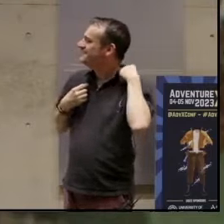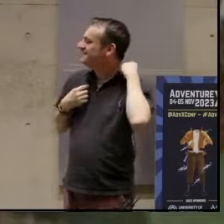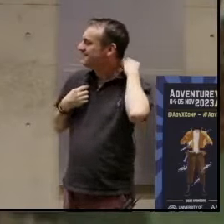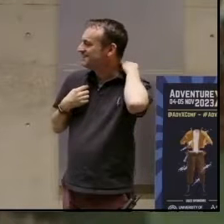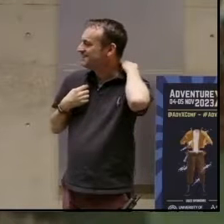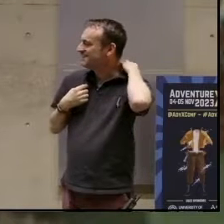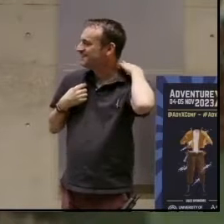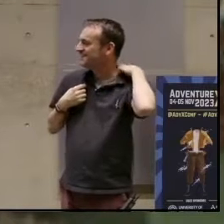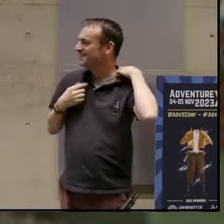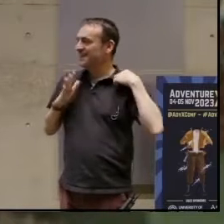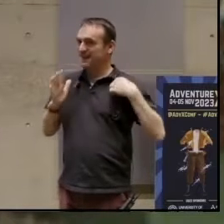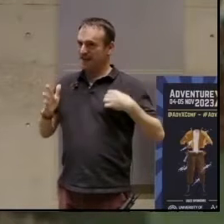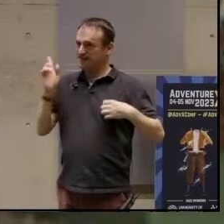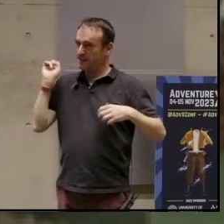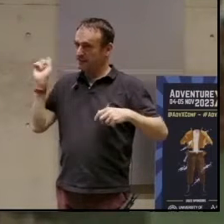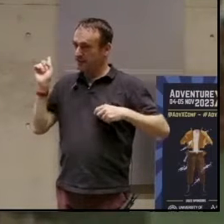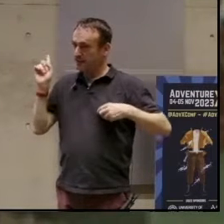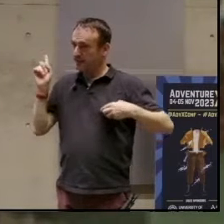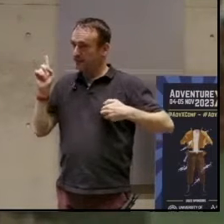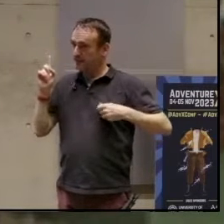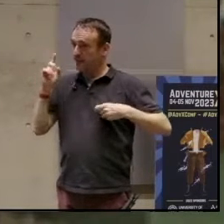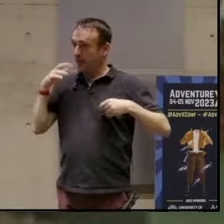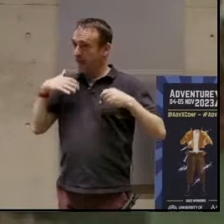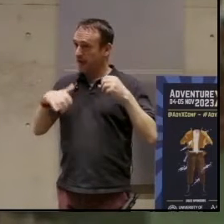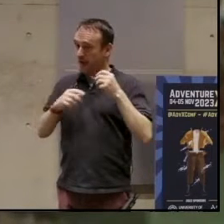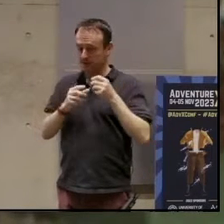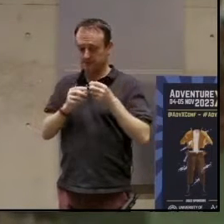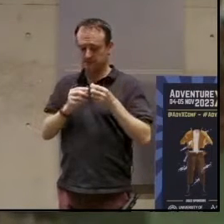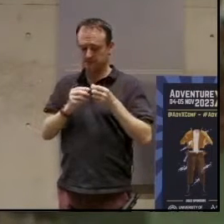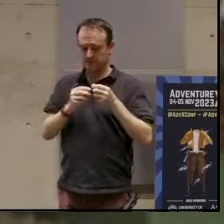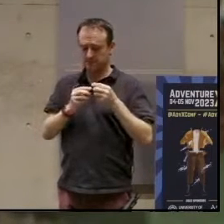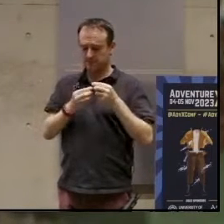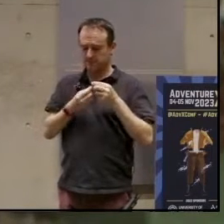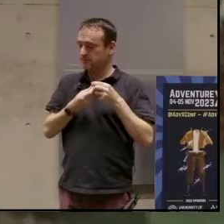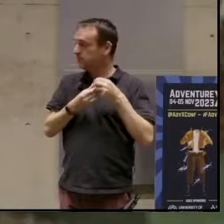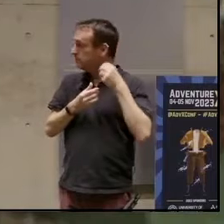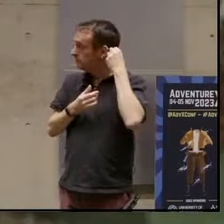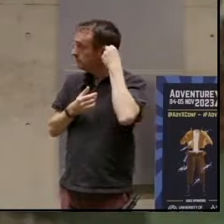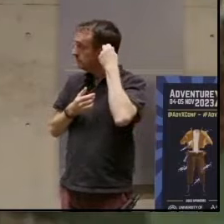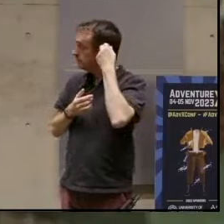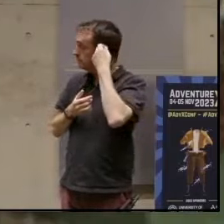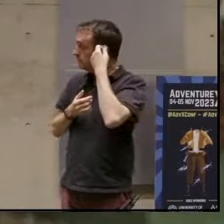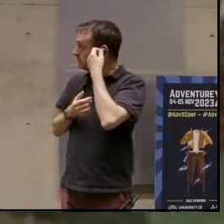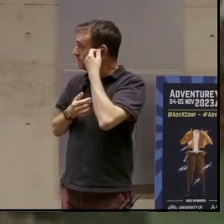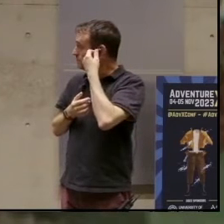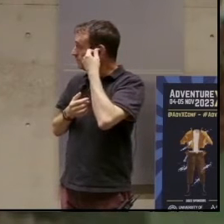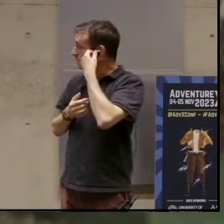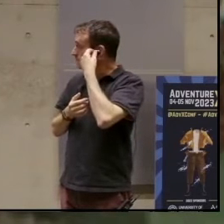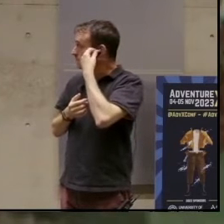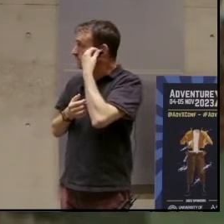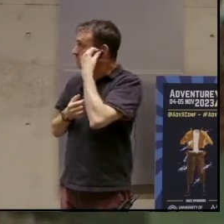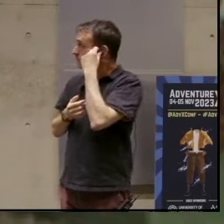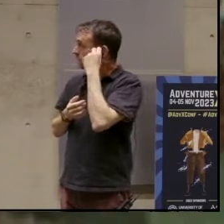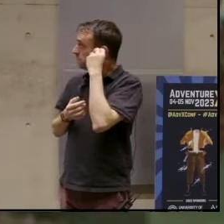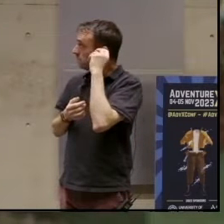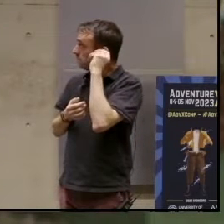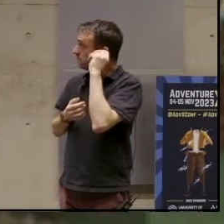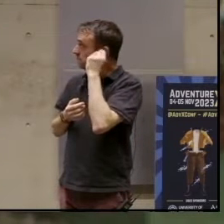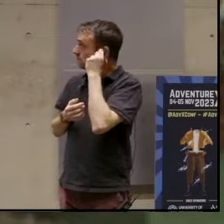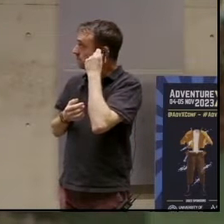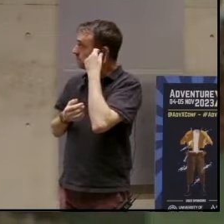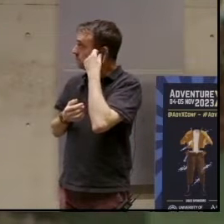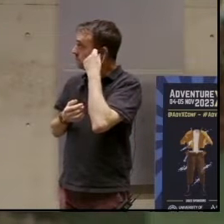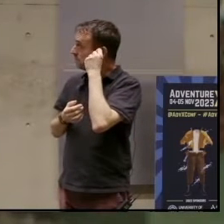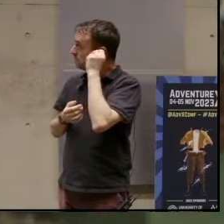let's really analyze this from an interesting point of view, which is not mine. So this is all thanks to Zeynep Tufekci. Excuse my Turkish,